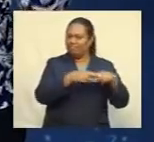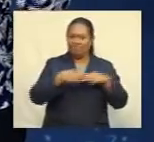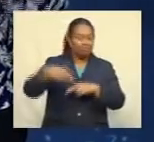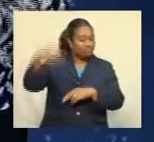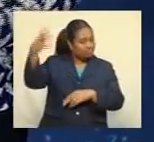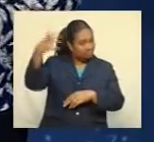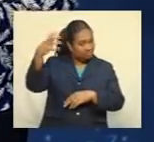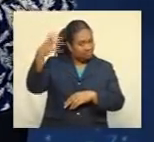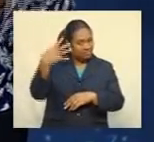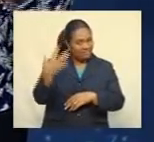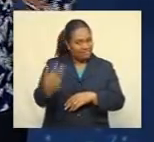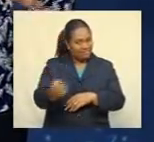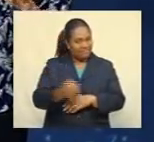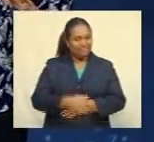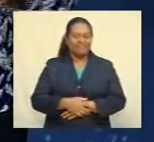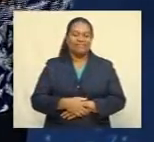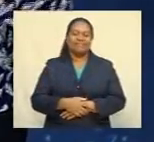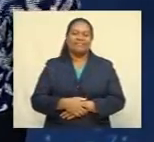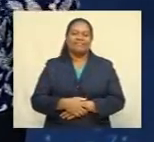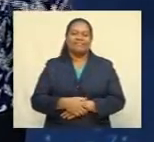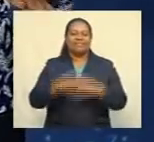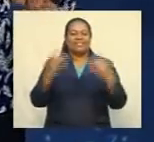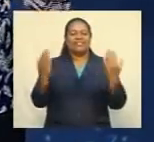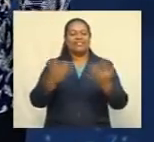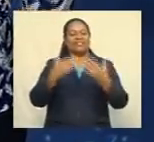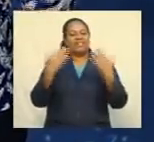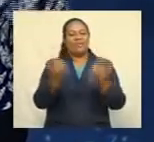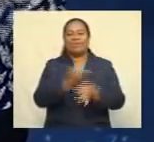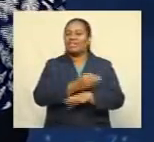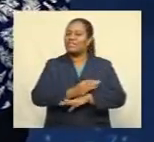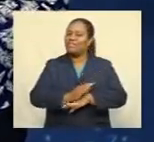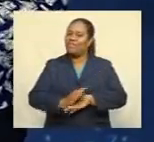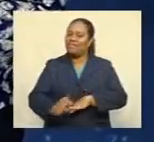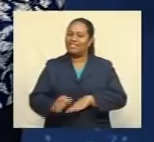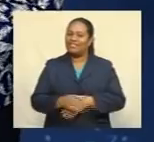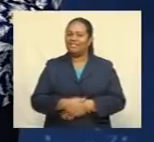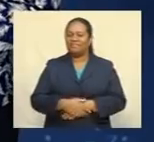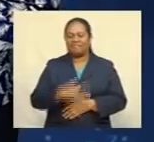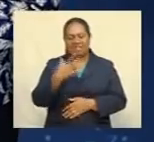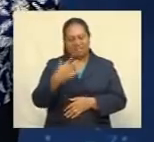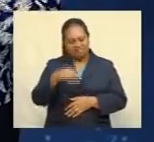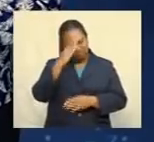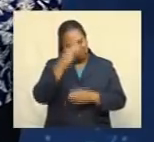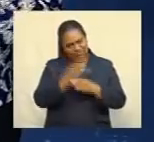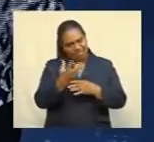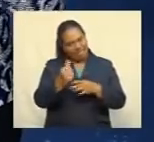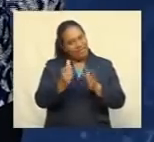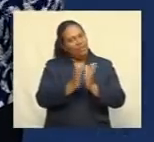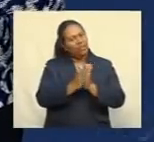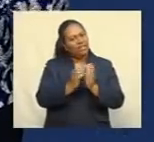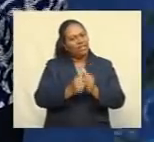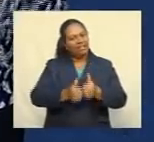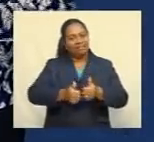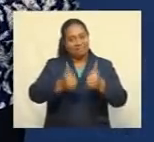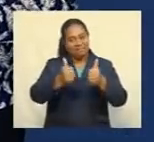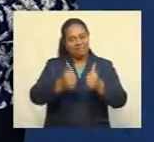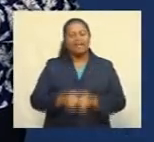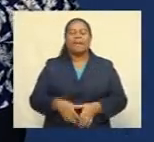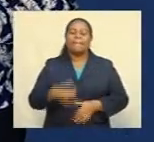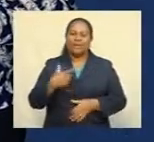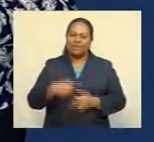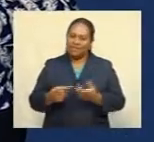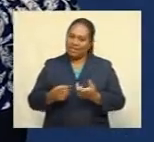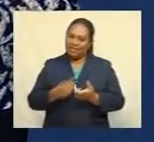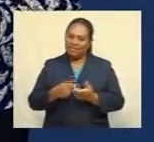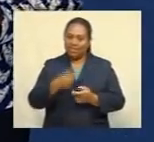actually outstanding and the air quality was fresh. Well, hope you had a good weekend because another one will be here in